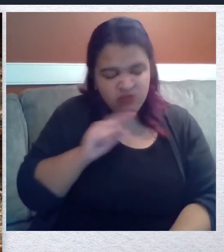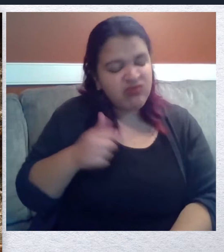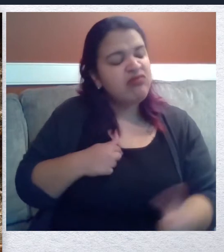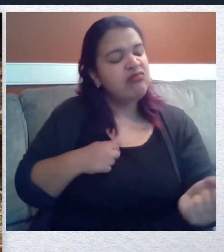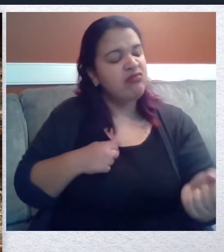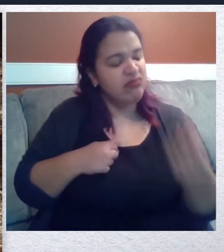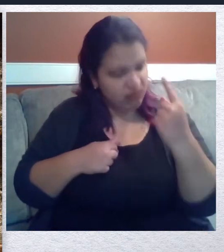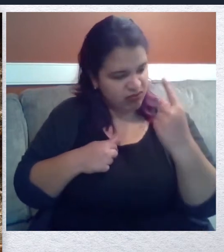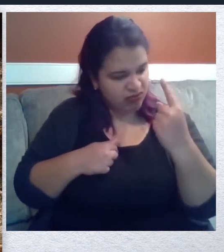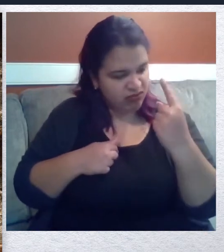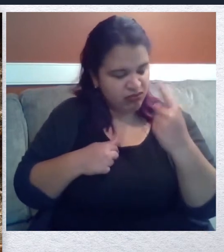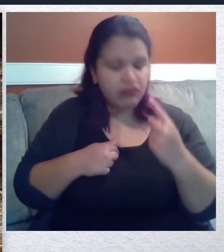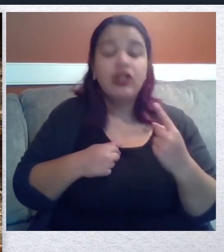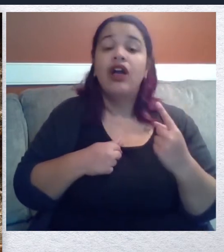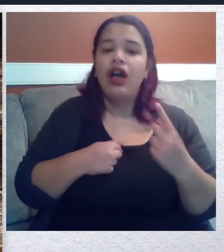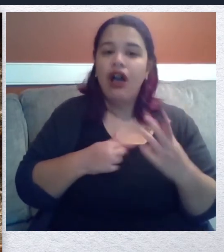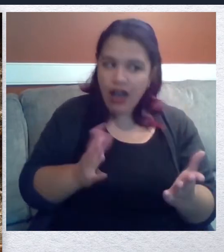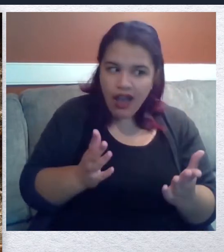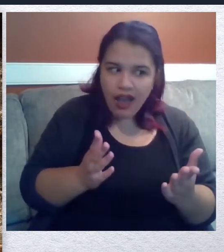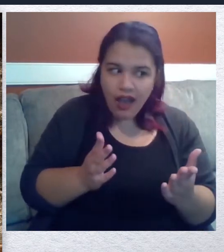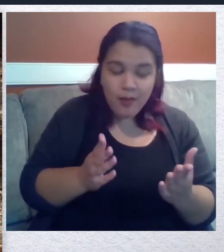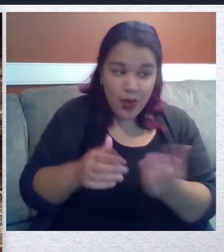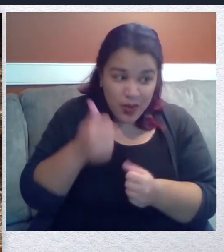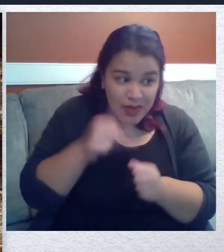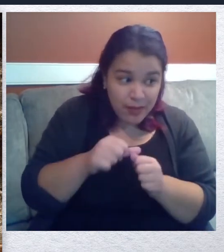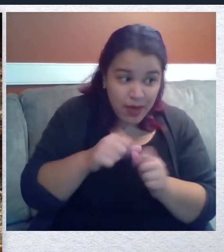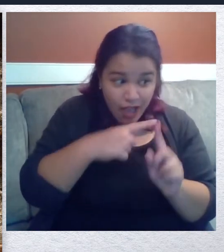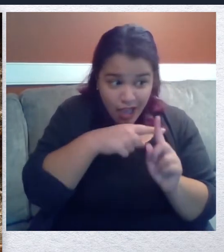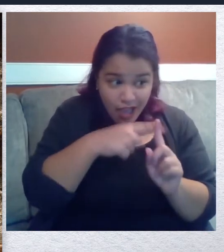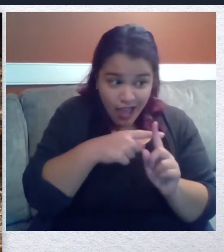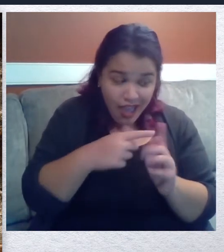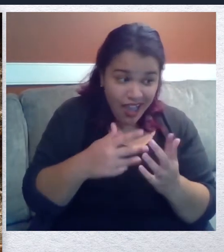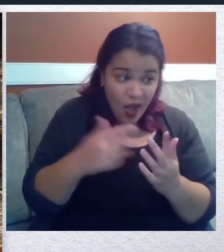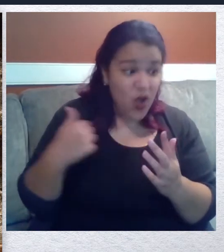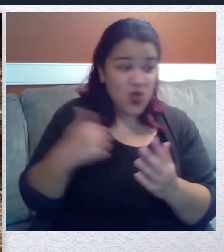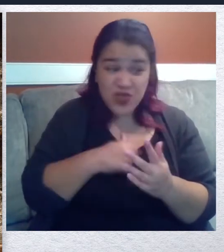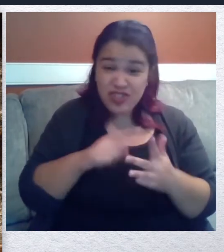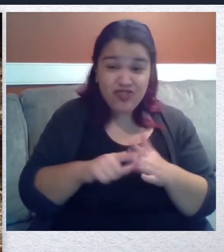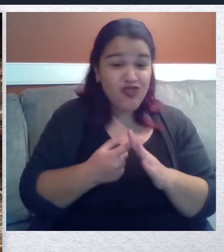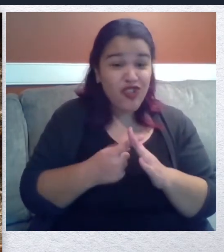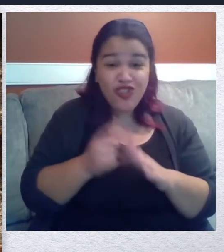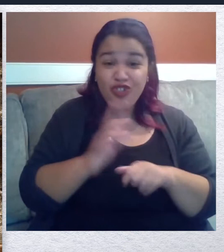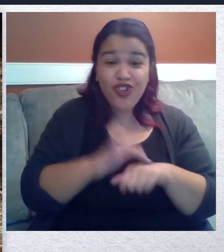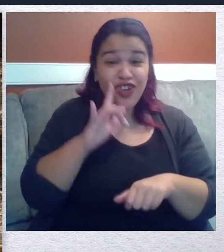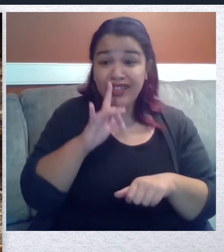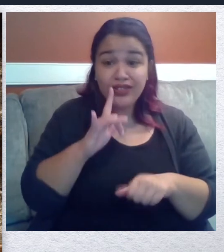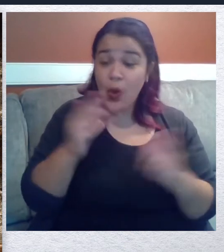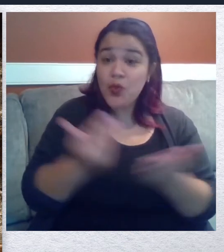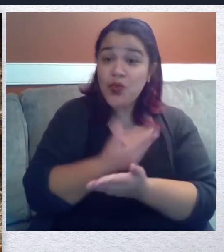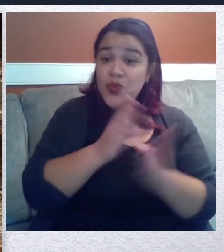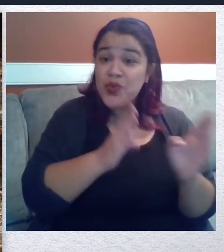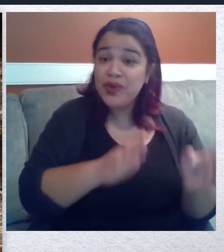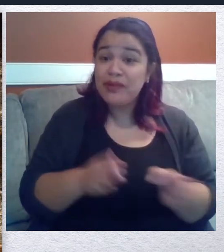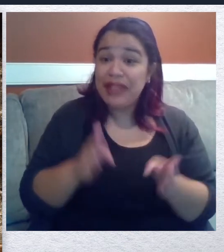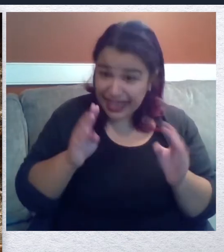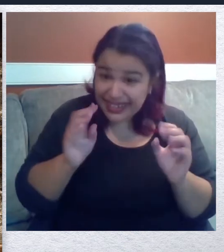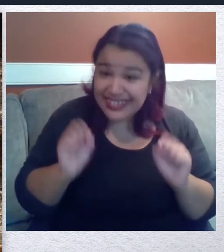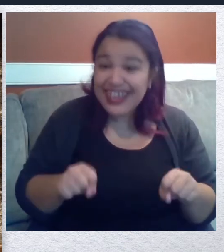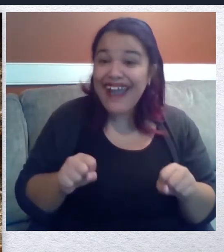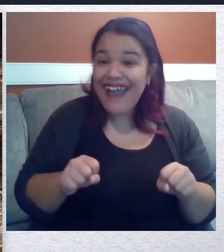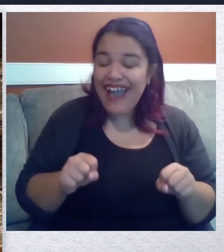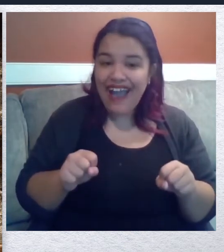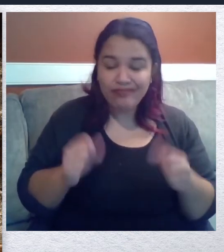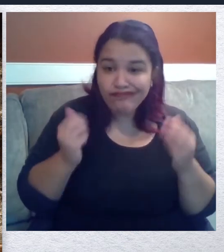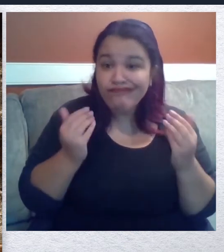had started early enough that we still had time to develop a new plan. I helped the group develop a plan for each person